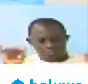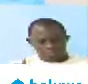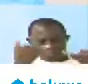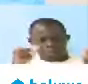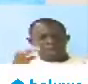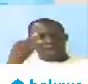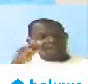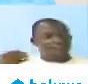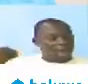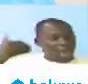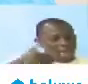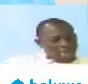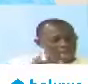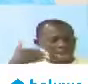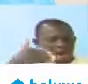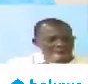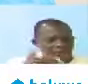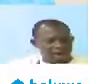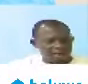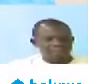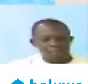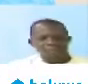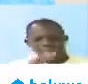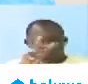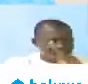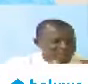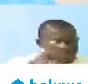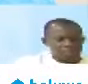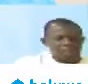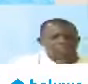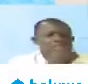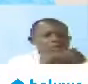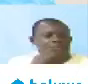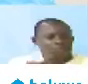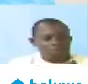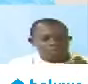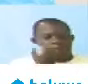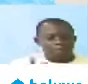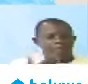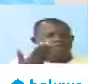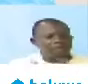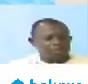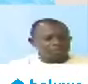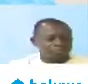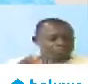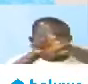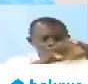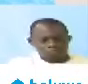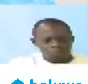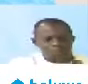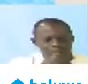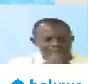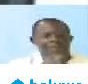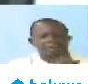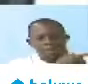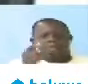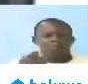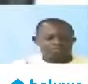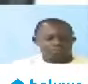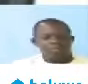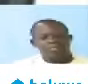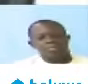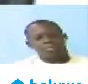for example, September 4th, I campaign you don't win the Kamul Muta. So, what is somebody currently catering in the